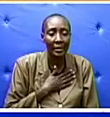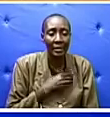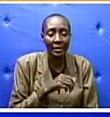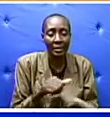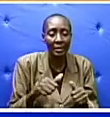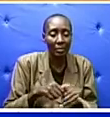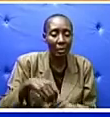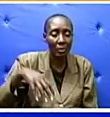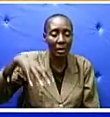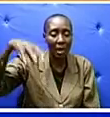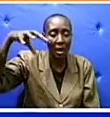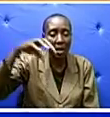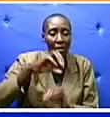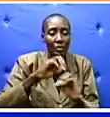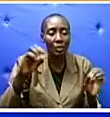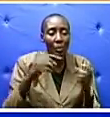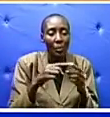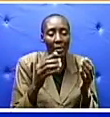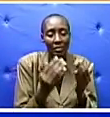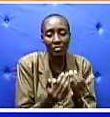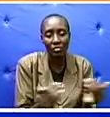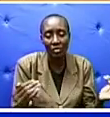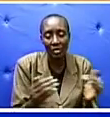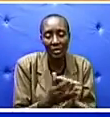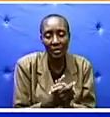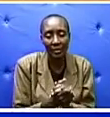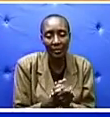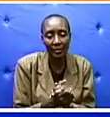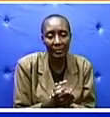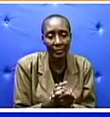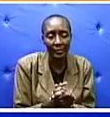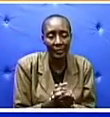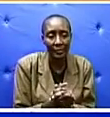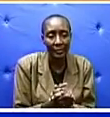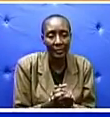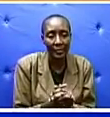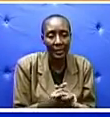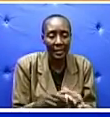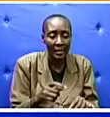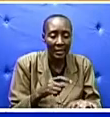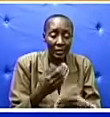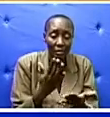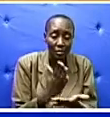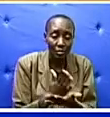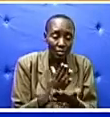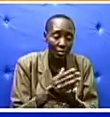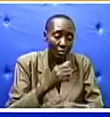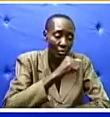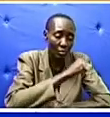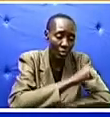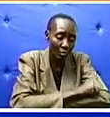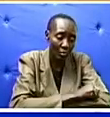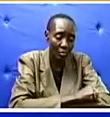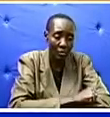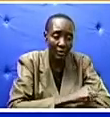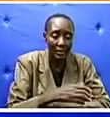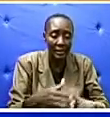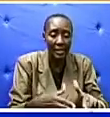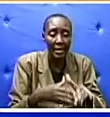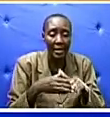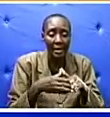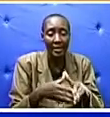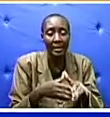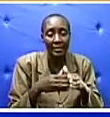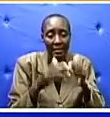grown-ups, but with the teens. Because as much as in schools there's sex education, you know, they just take it in